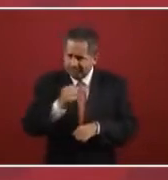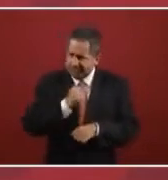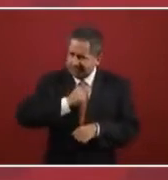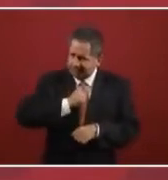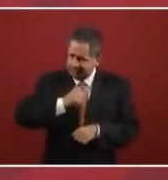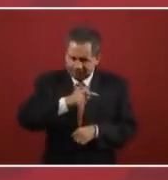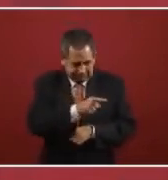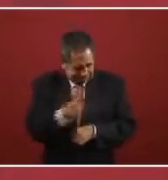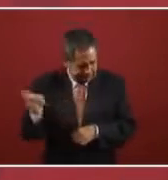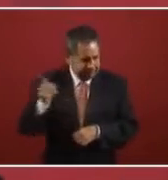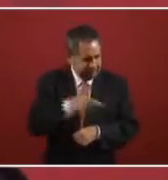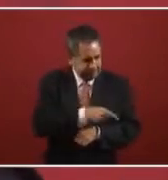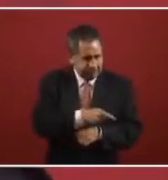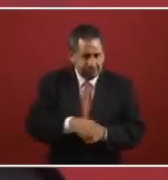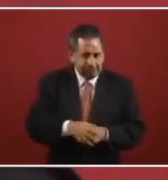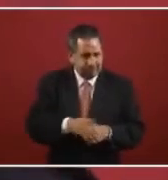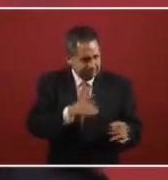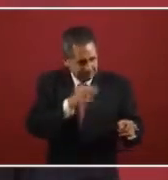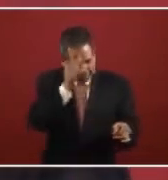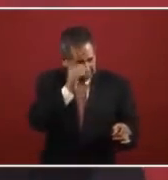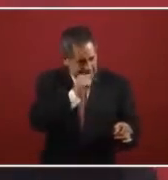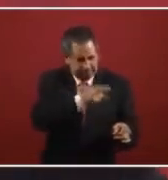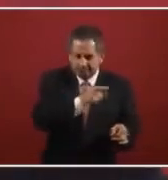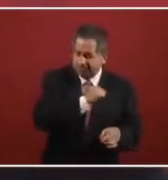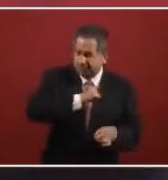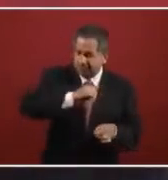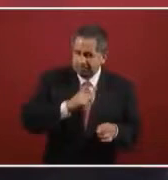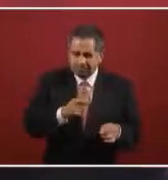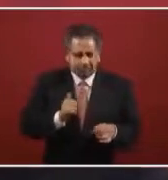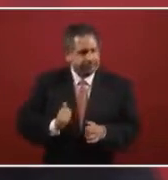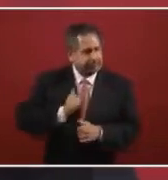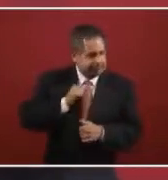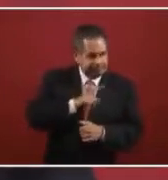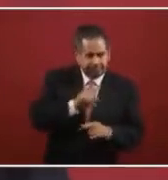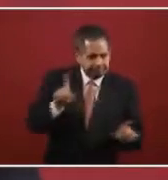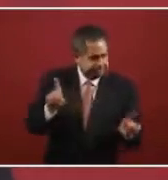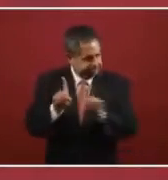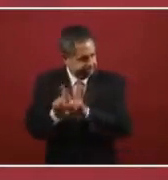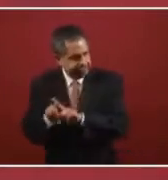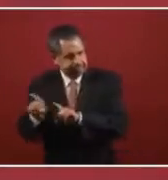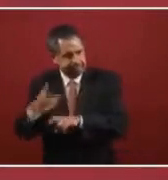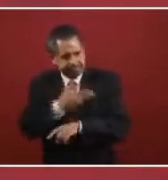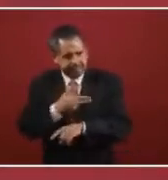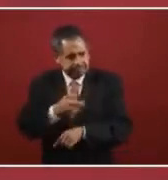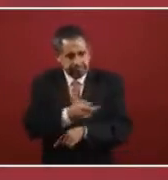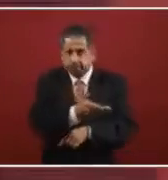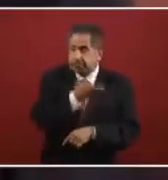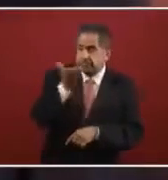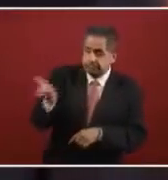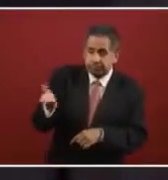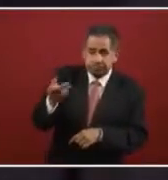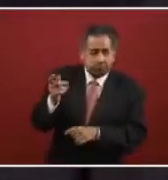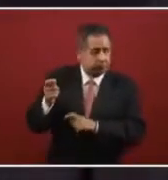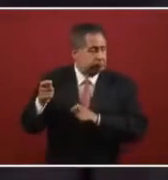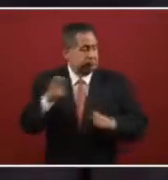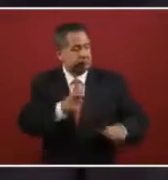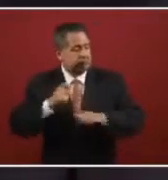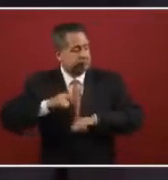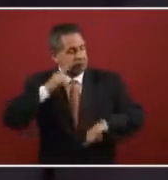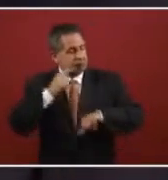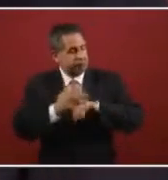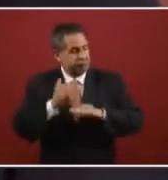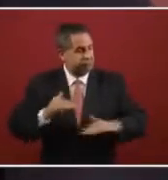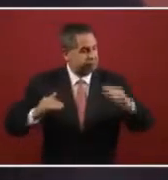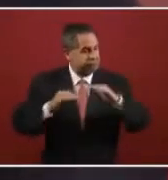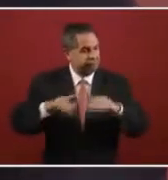friend, no seas tonto. don't be dumb. Aprovecha, Take advantage. pídele. un Ask cargo. him. Ask him